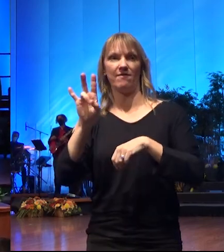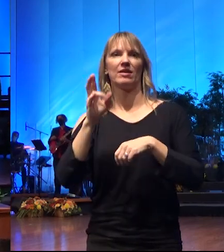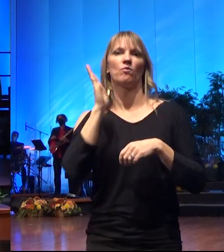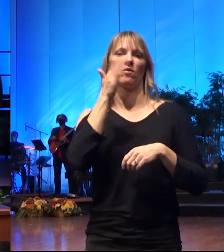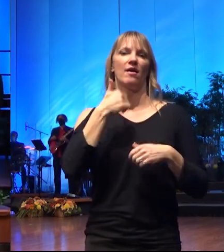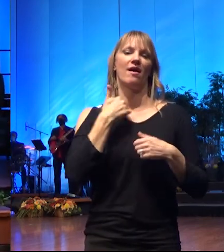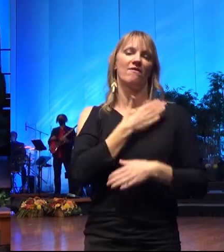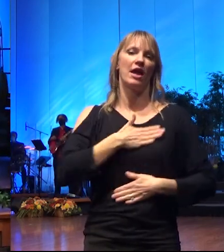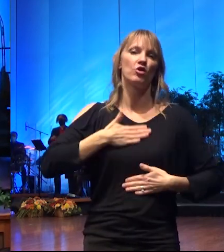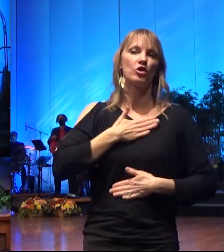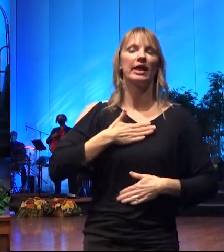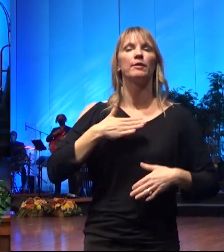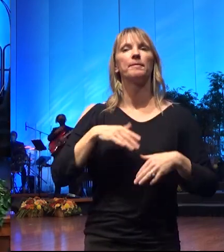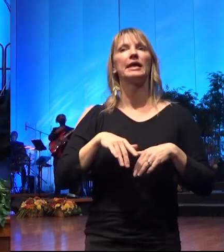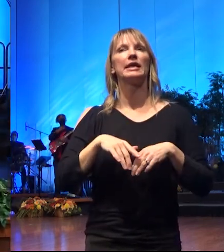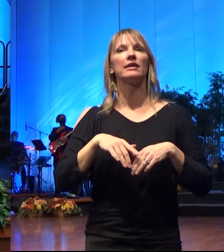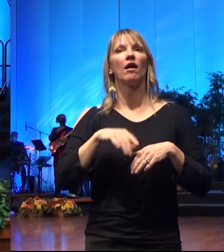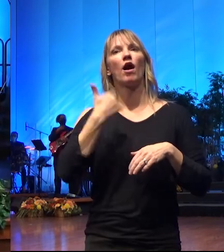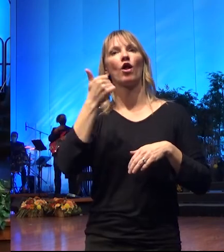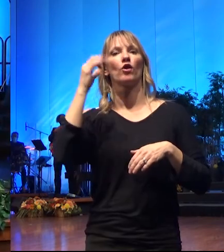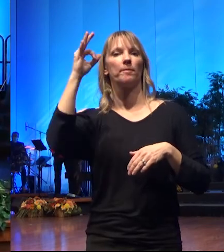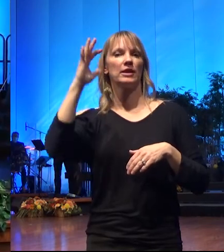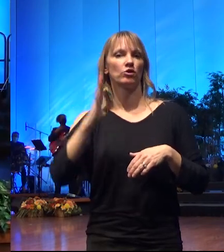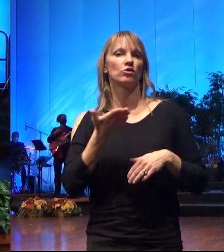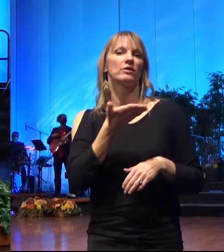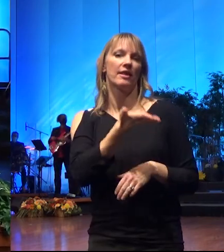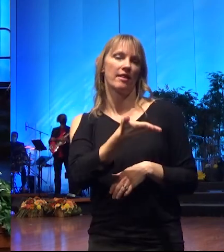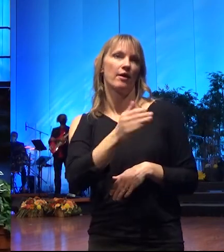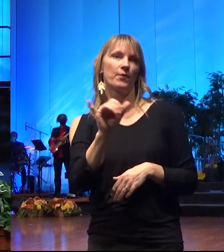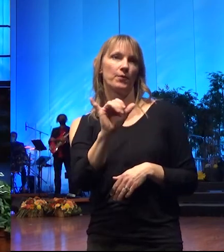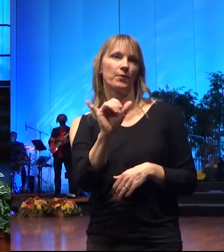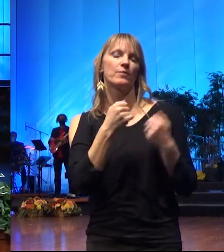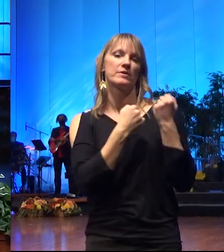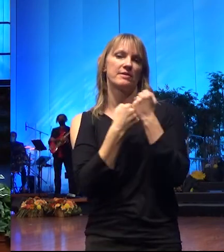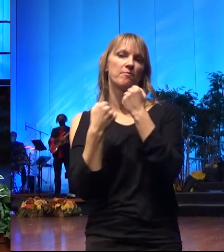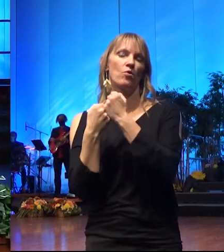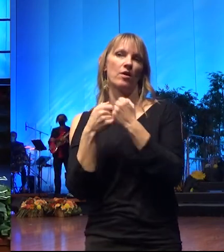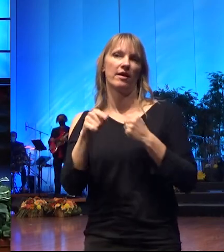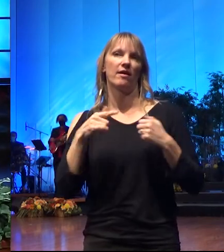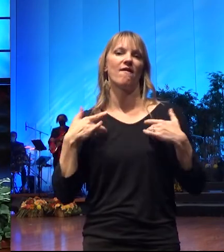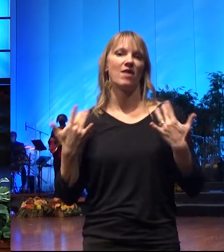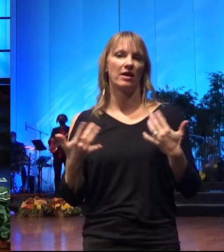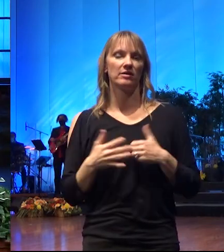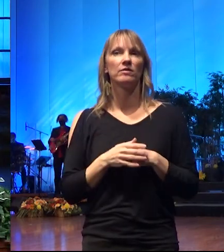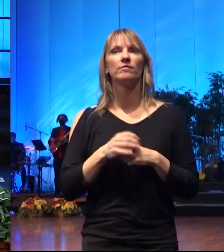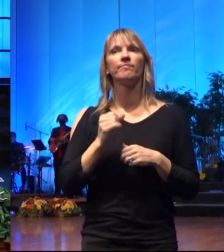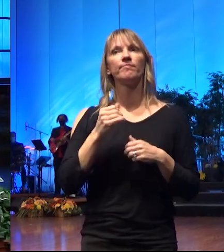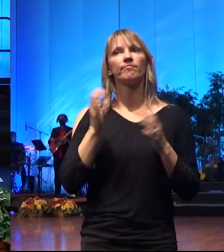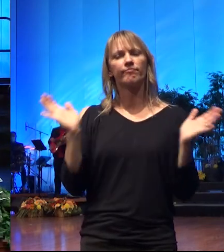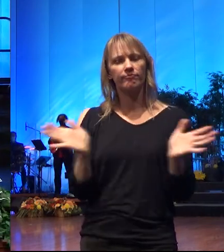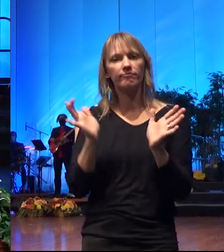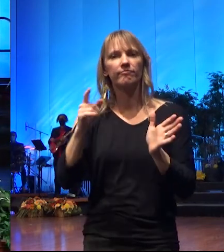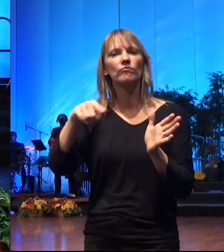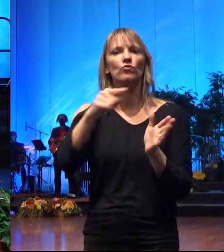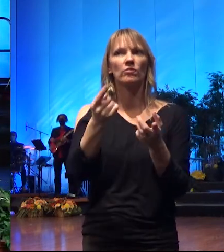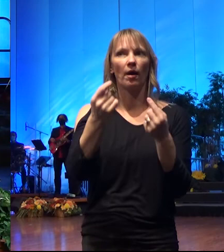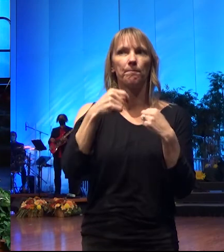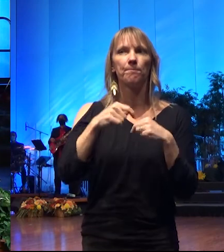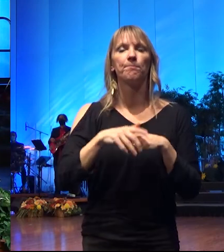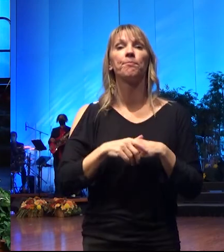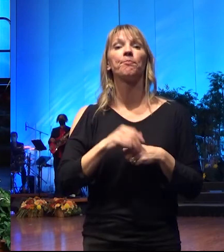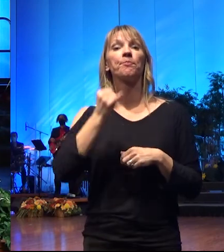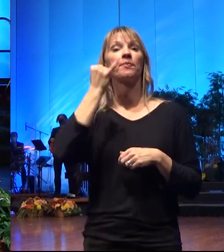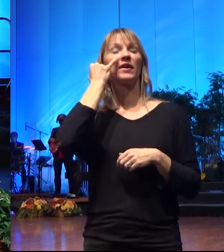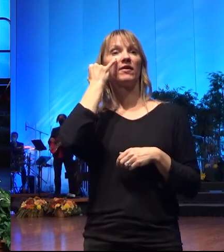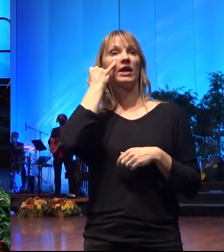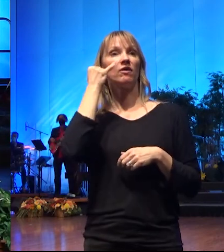you are really enthused now to begin volunteering, you may see Ken Nakamura out in the hall or myself, or